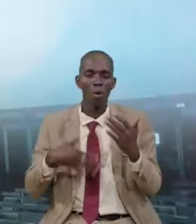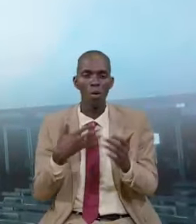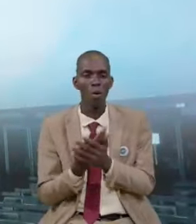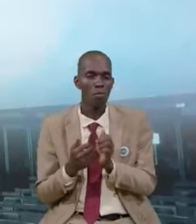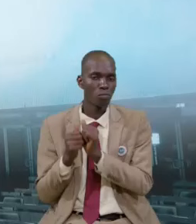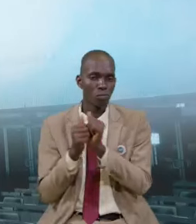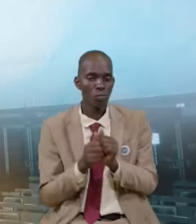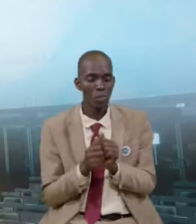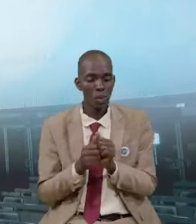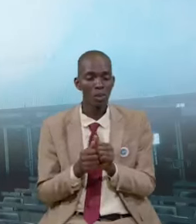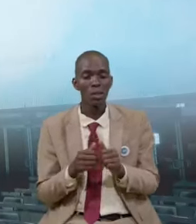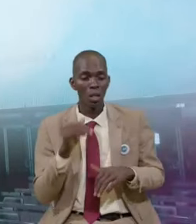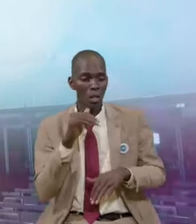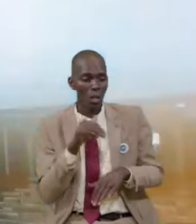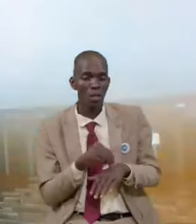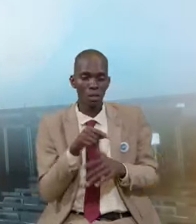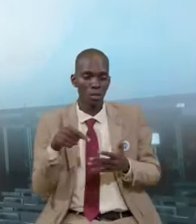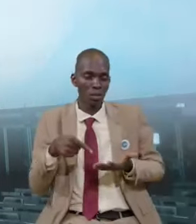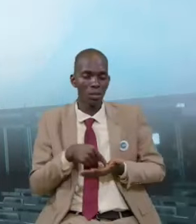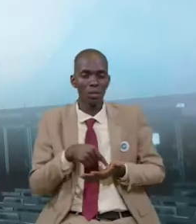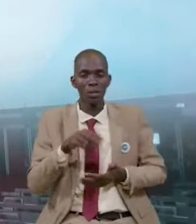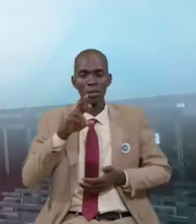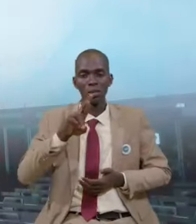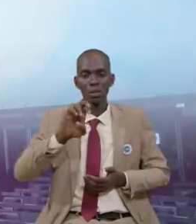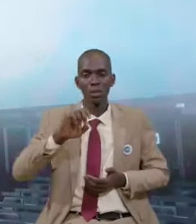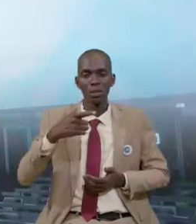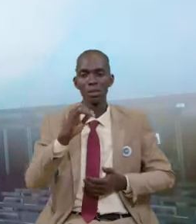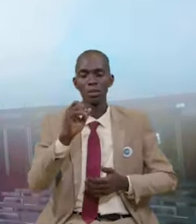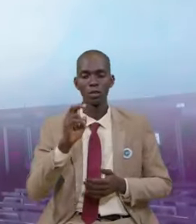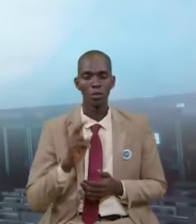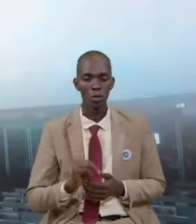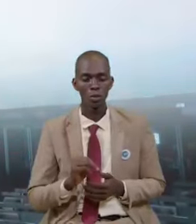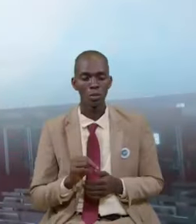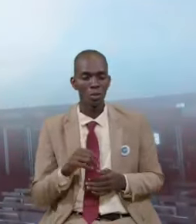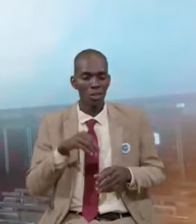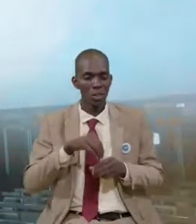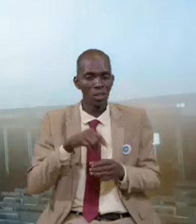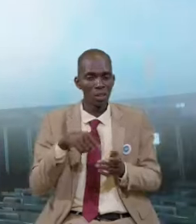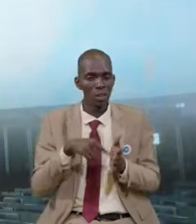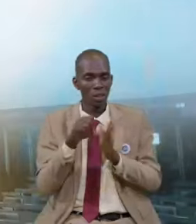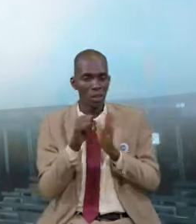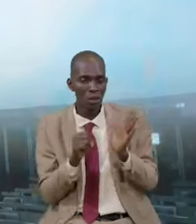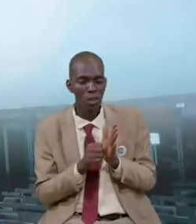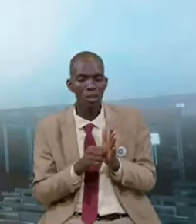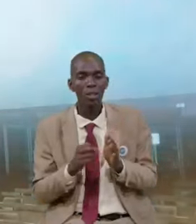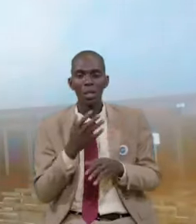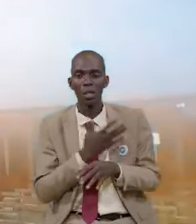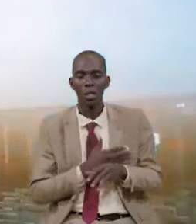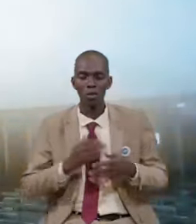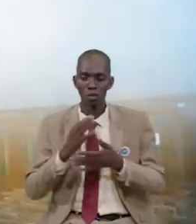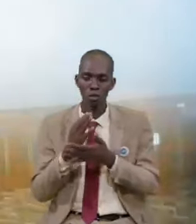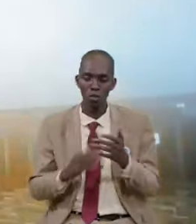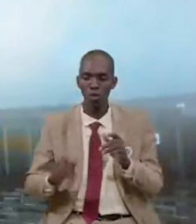headquarters and some group headquarters that are far from the region headquarters,